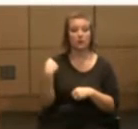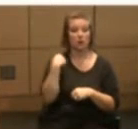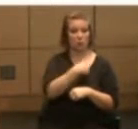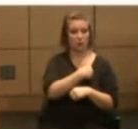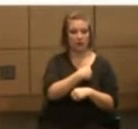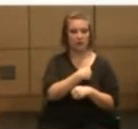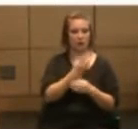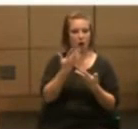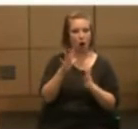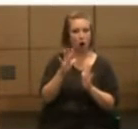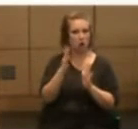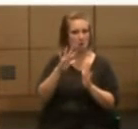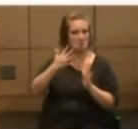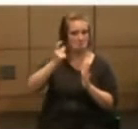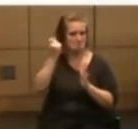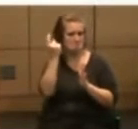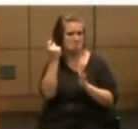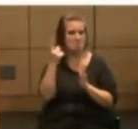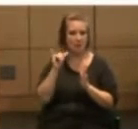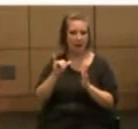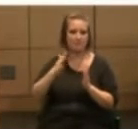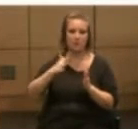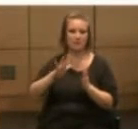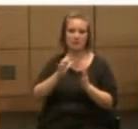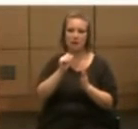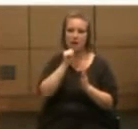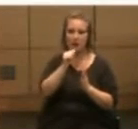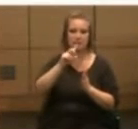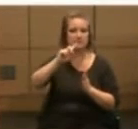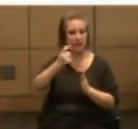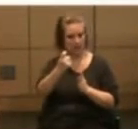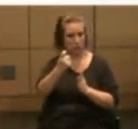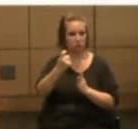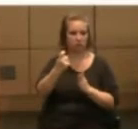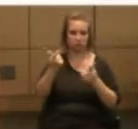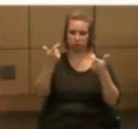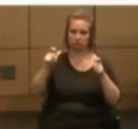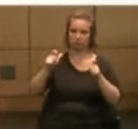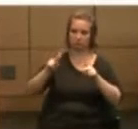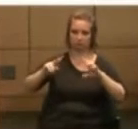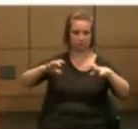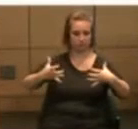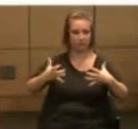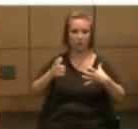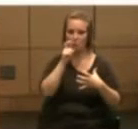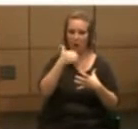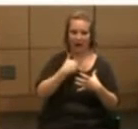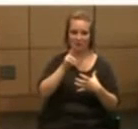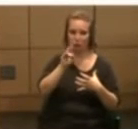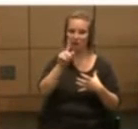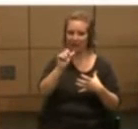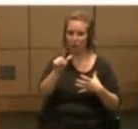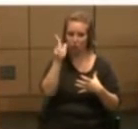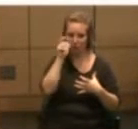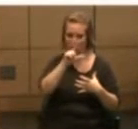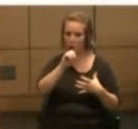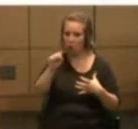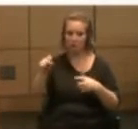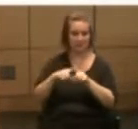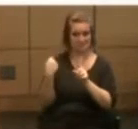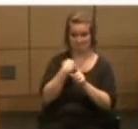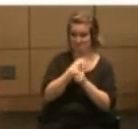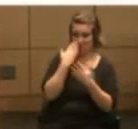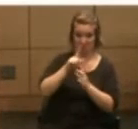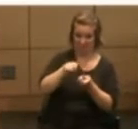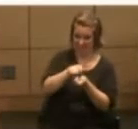a sense that this is probably an undiagnosed large population of kids with unilateral hearing loss, but we don't know the